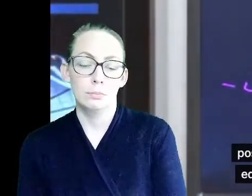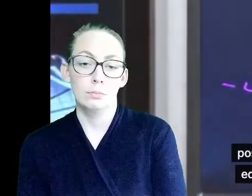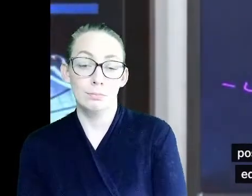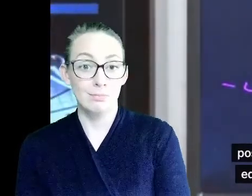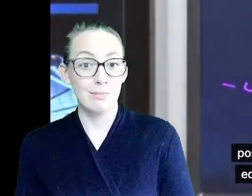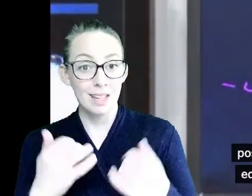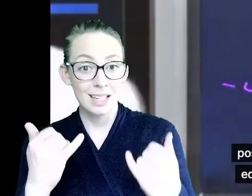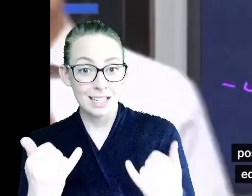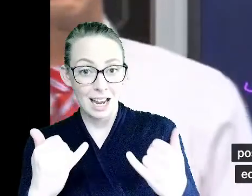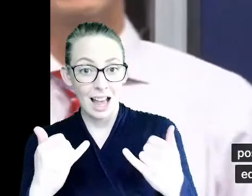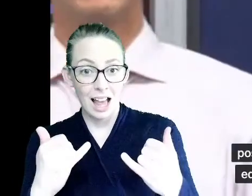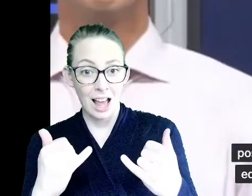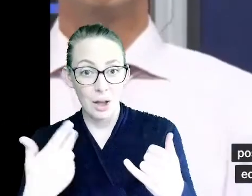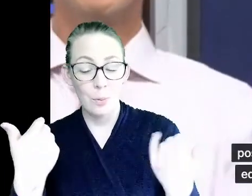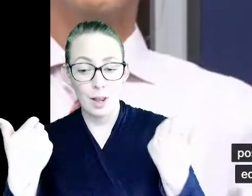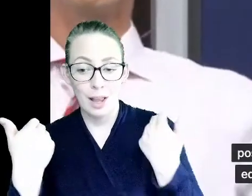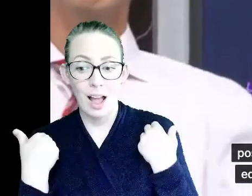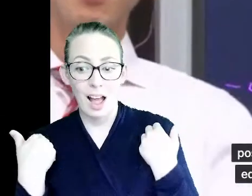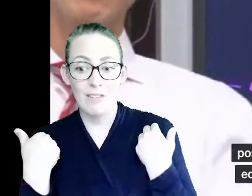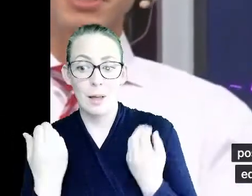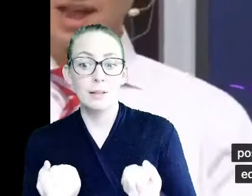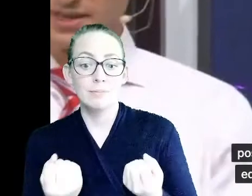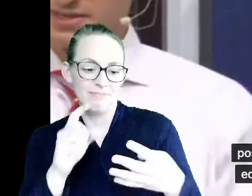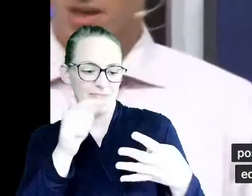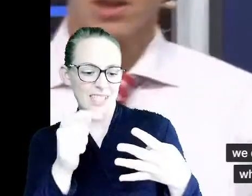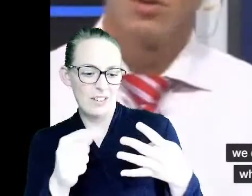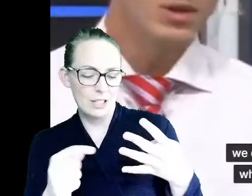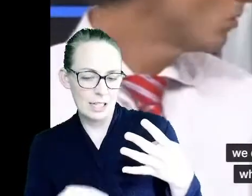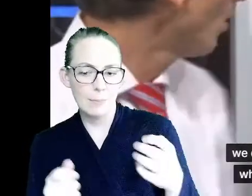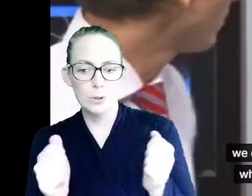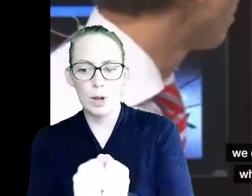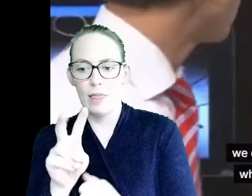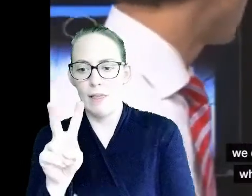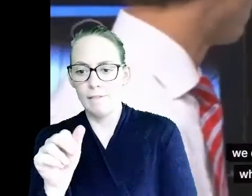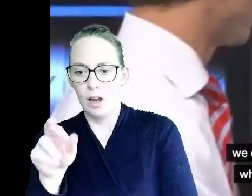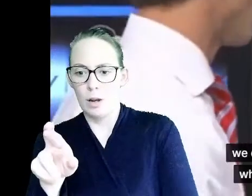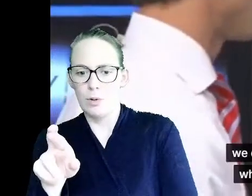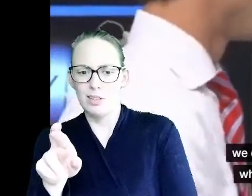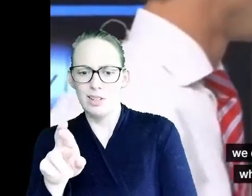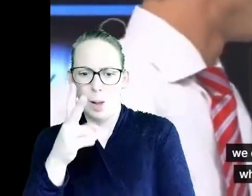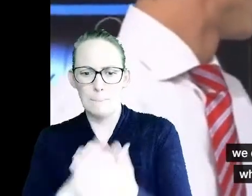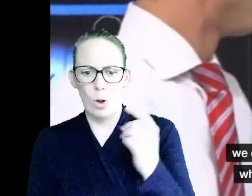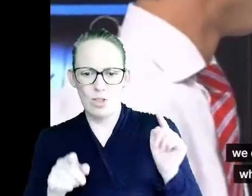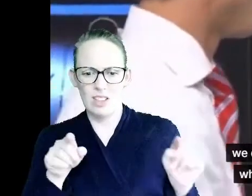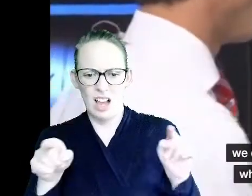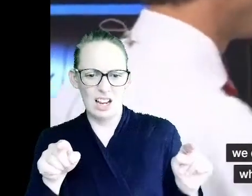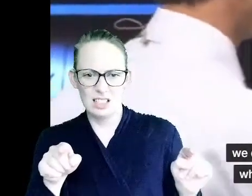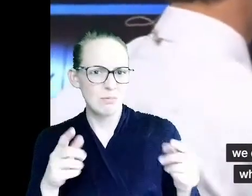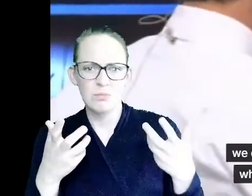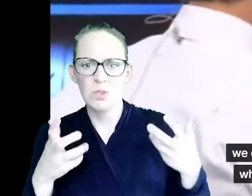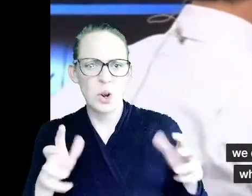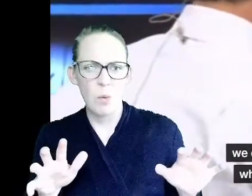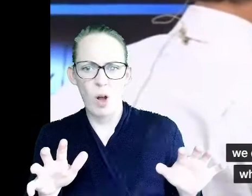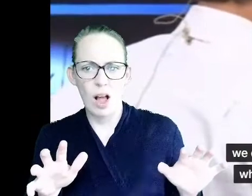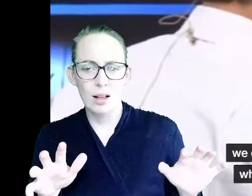Now we've got a multi-step equation with variables on both sides. We don't want variables on both sides. So what we'll